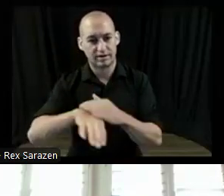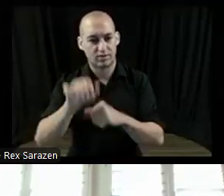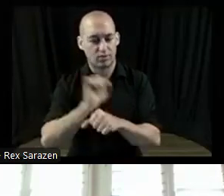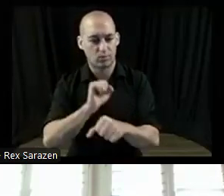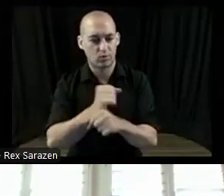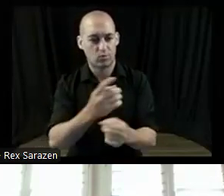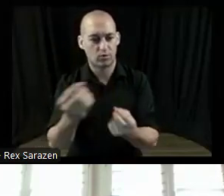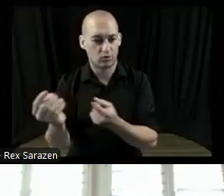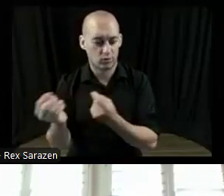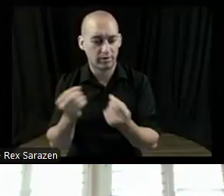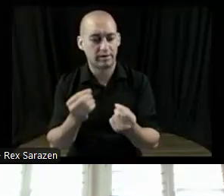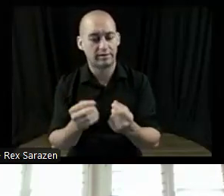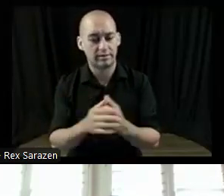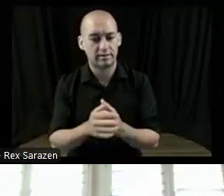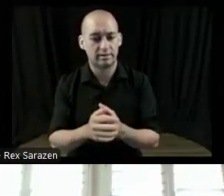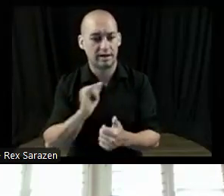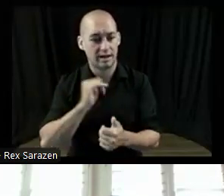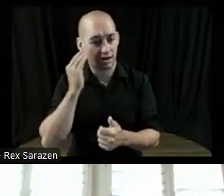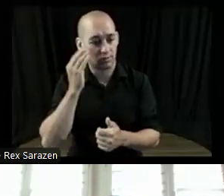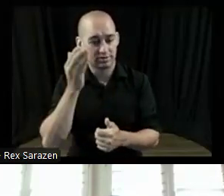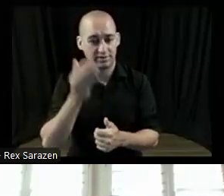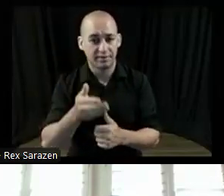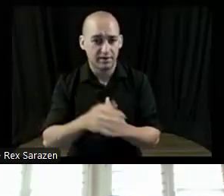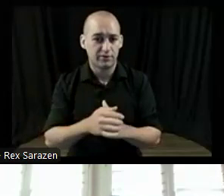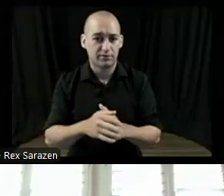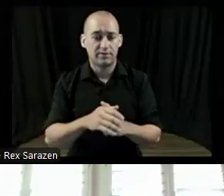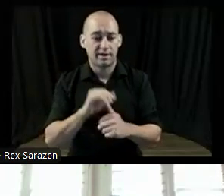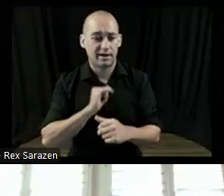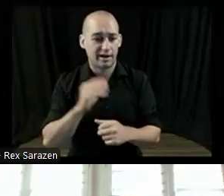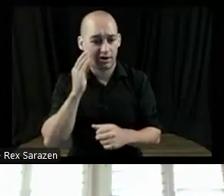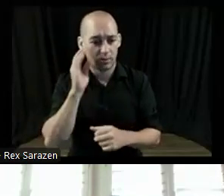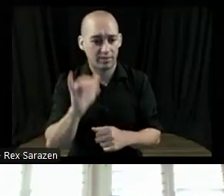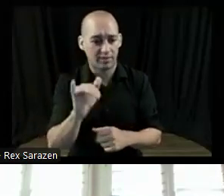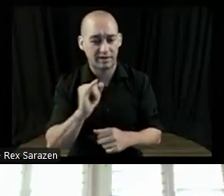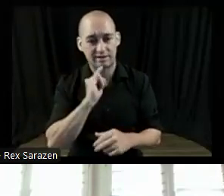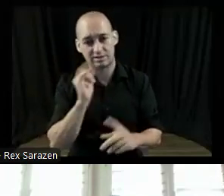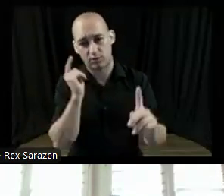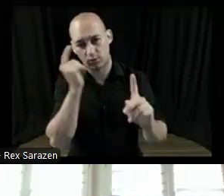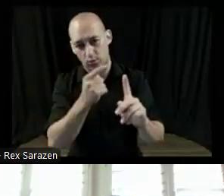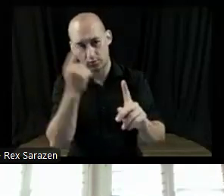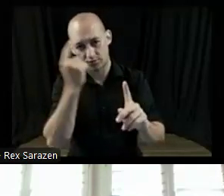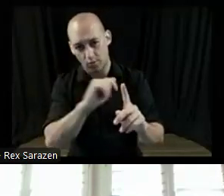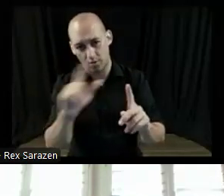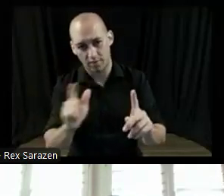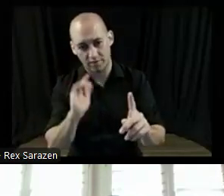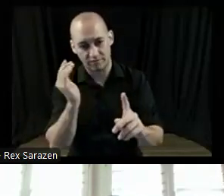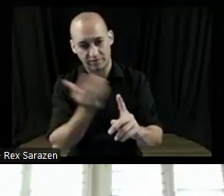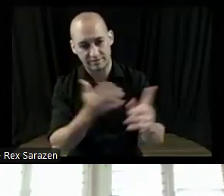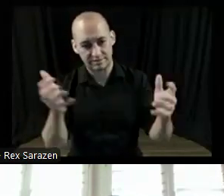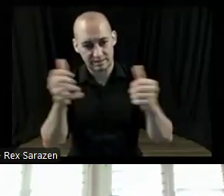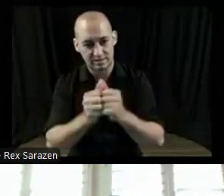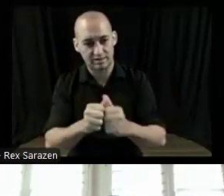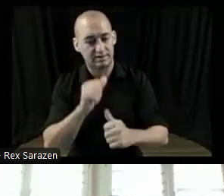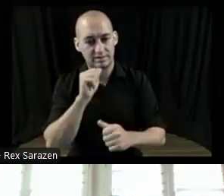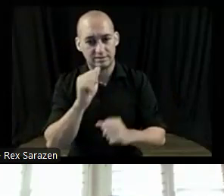doing. I know it's there. And I know that that is the goal of all of us together. And I don't question the intent of